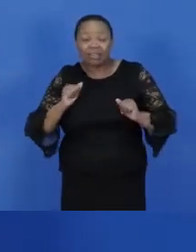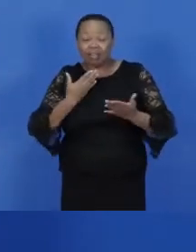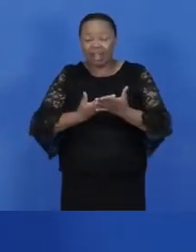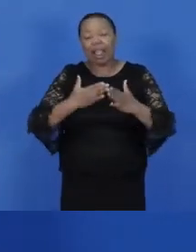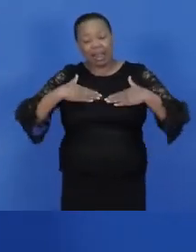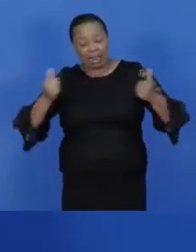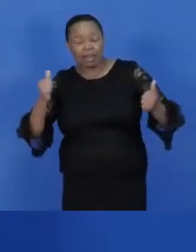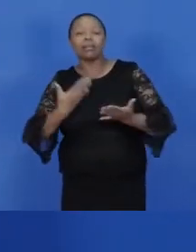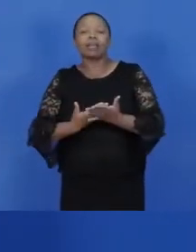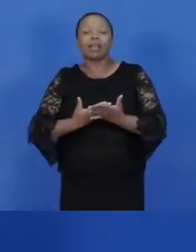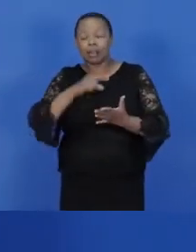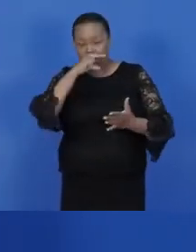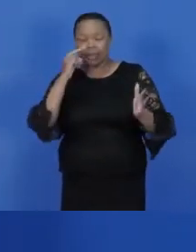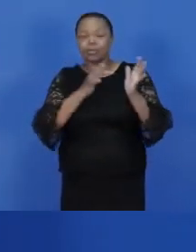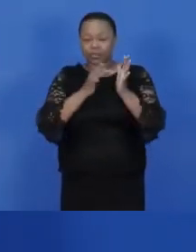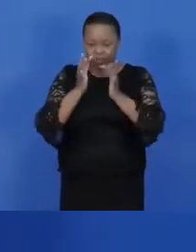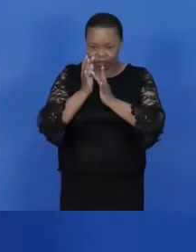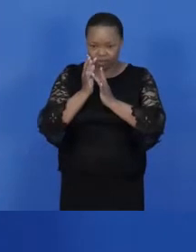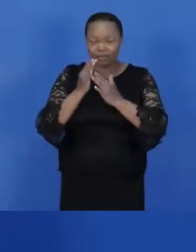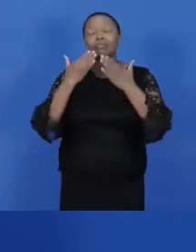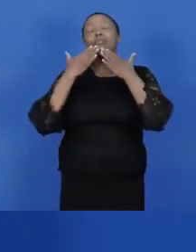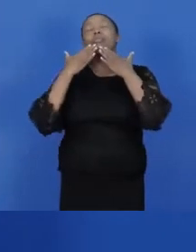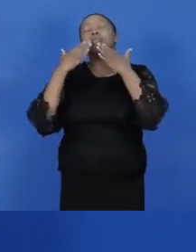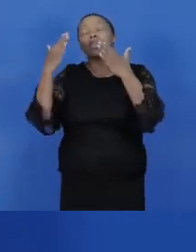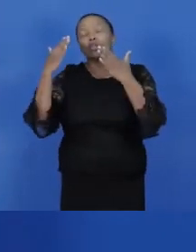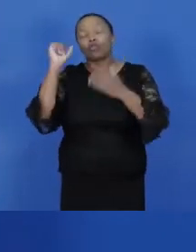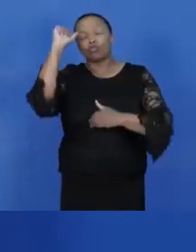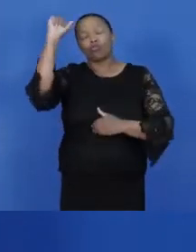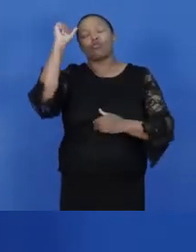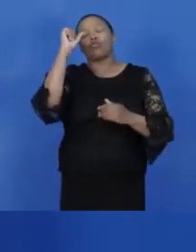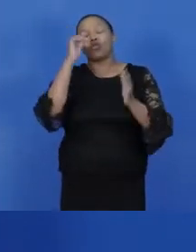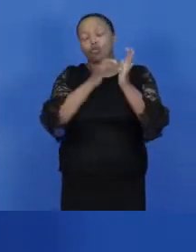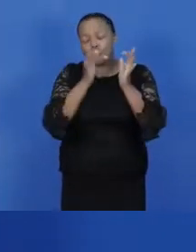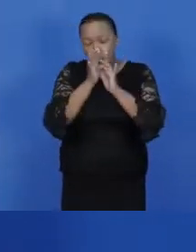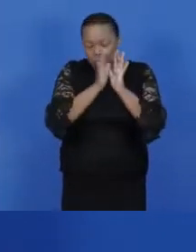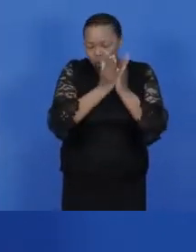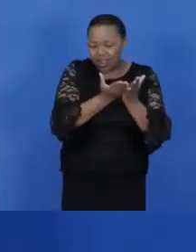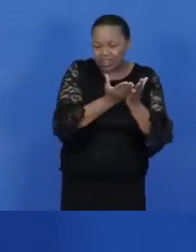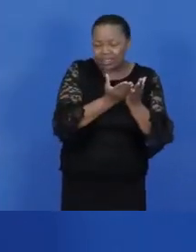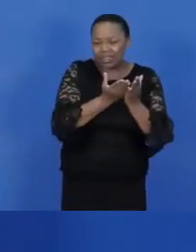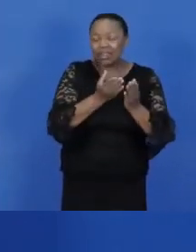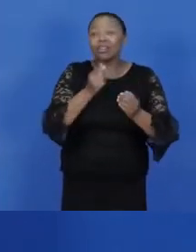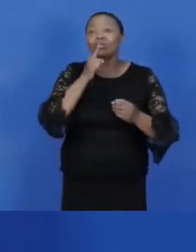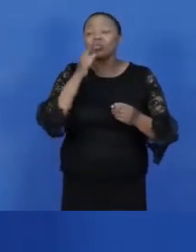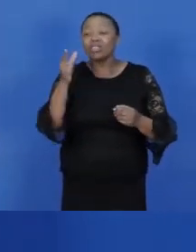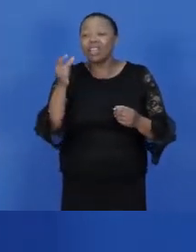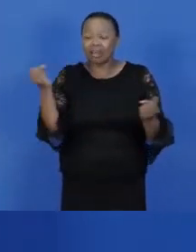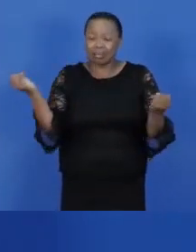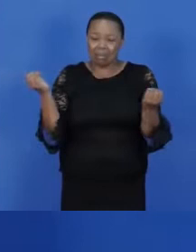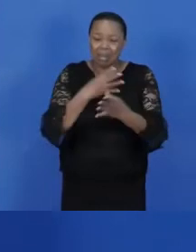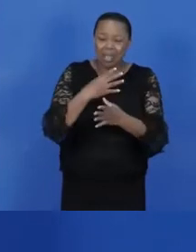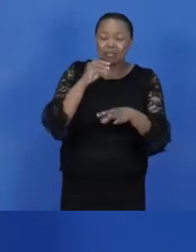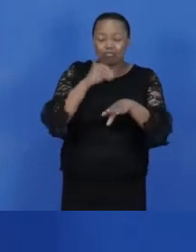of that sickness. In Jesus' name we pray. Father, we thank you for your word. We thank you that, Father God, you said, as there are afflictions